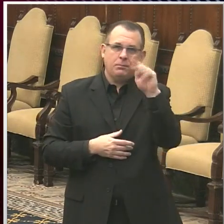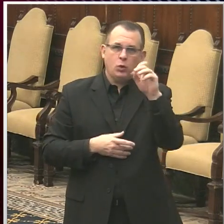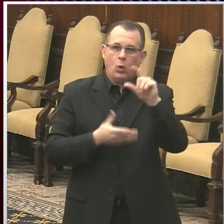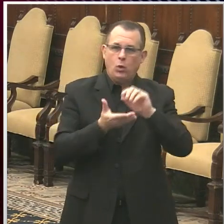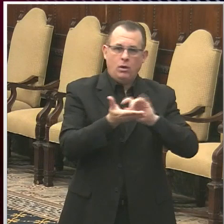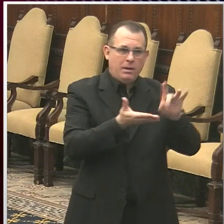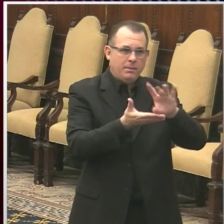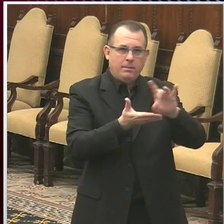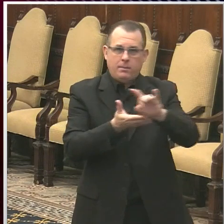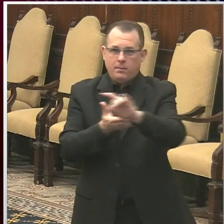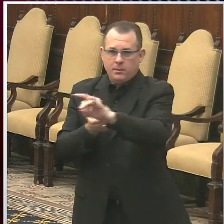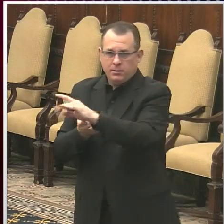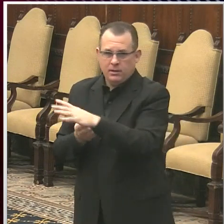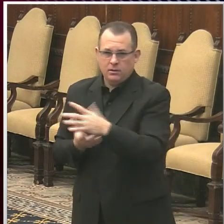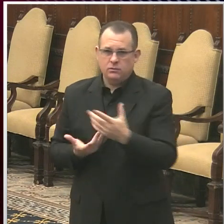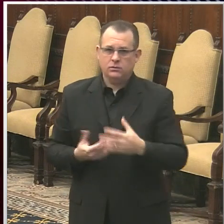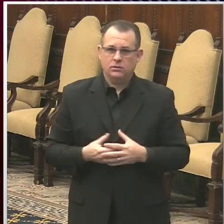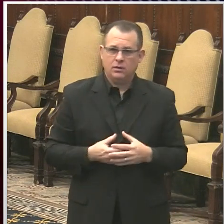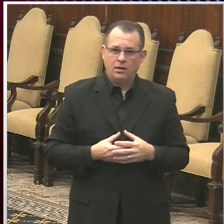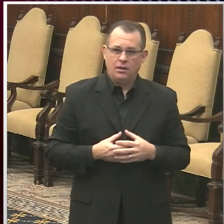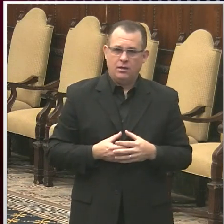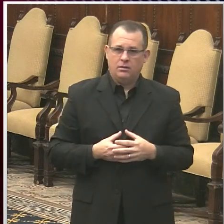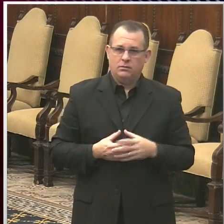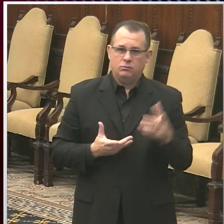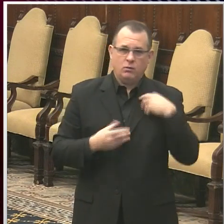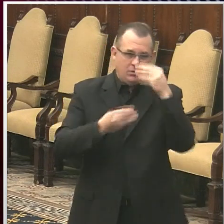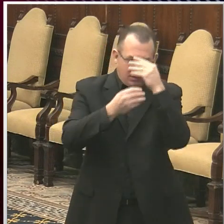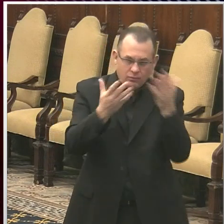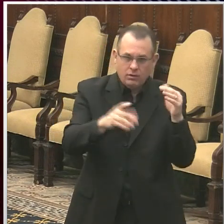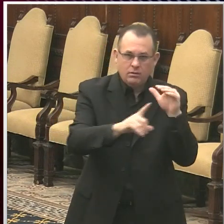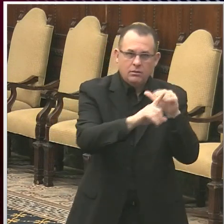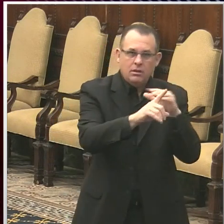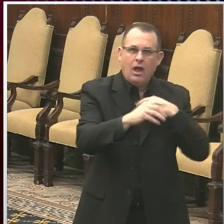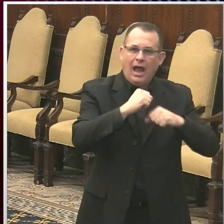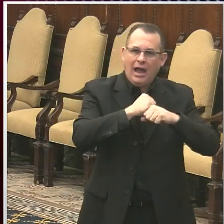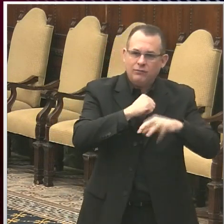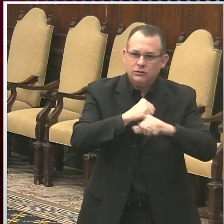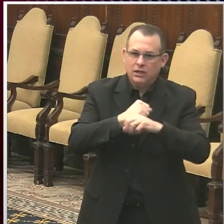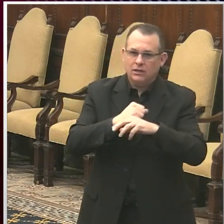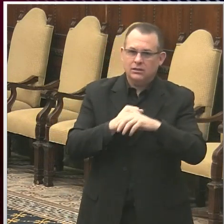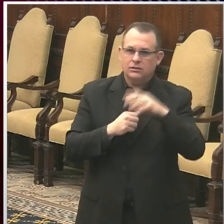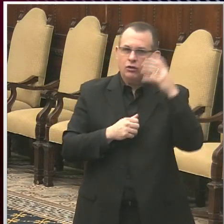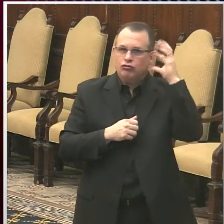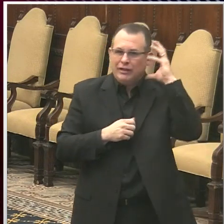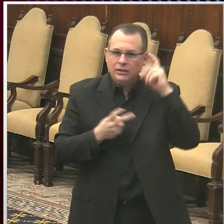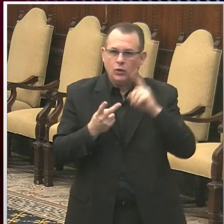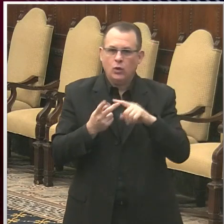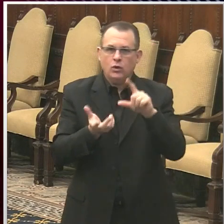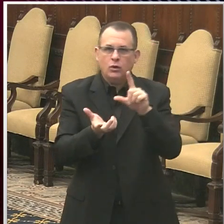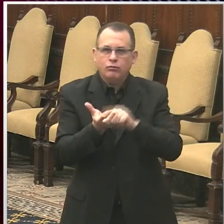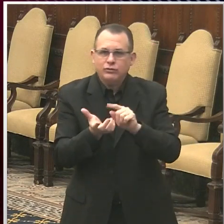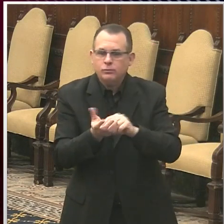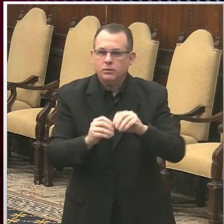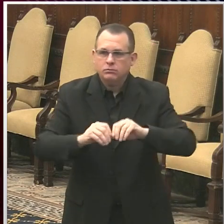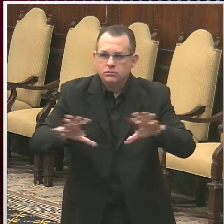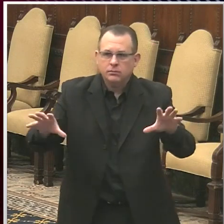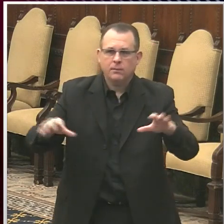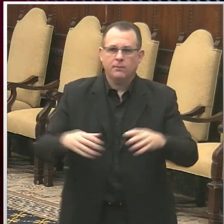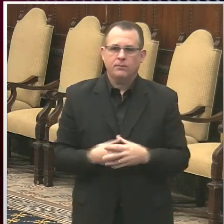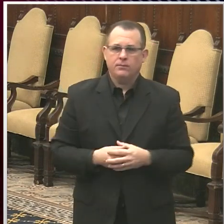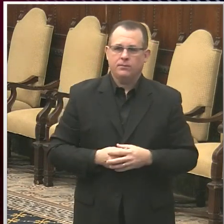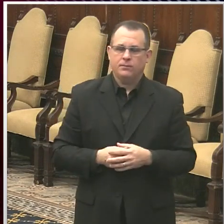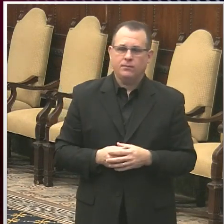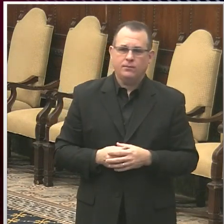reach, and continue to advertise on radio and print ads that are prevalent